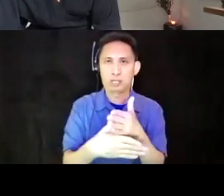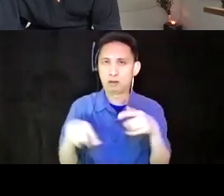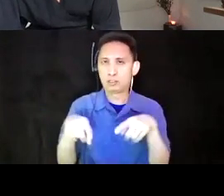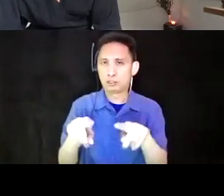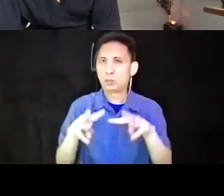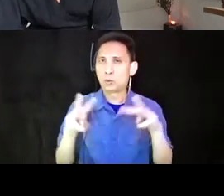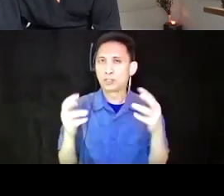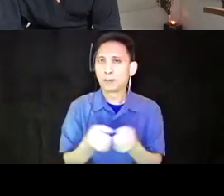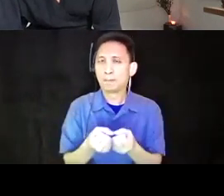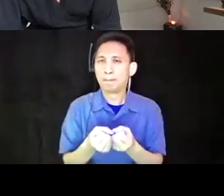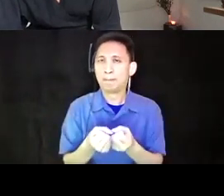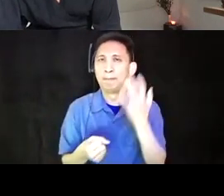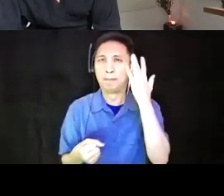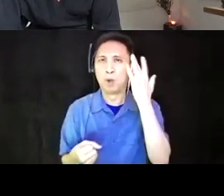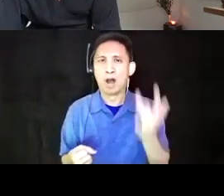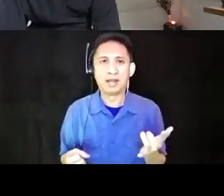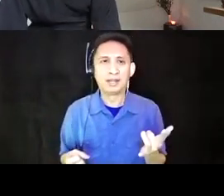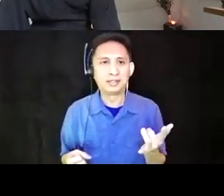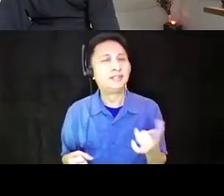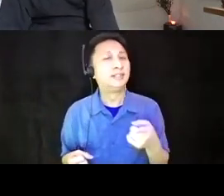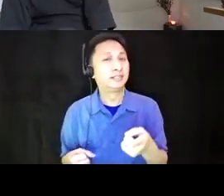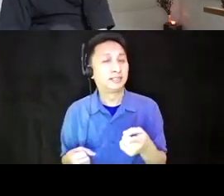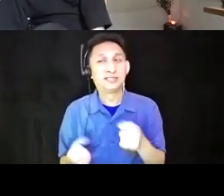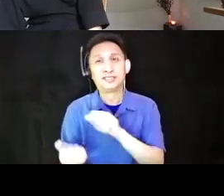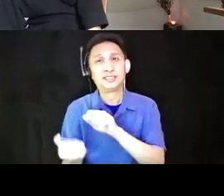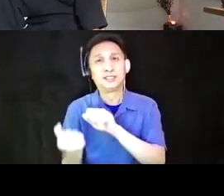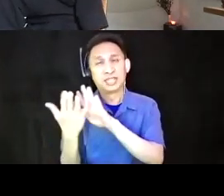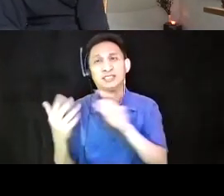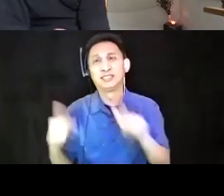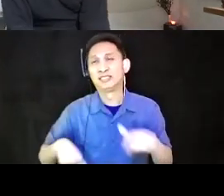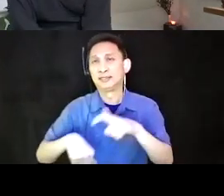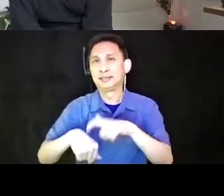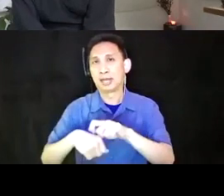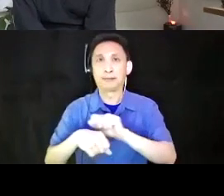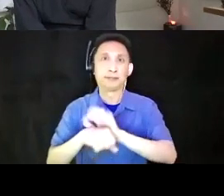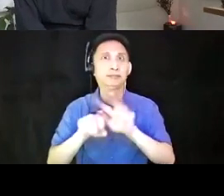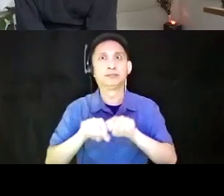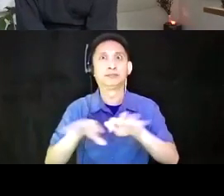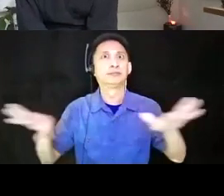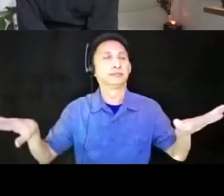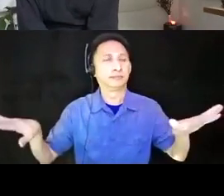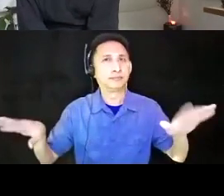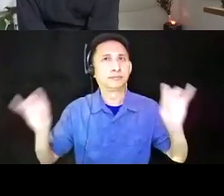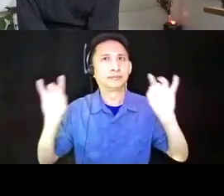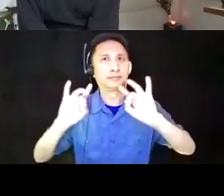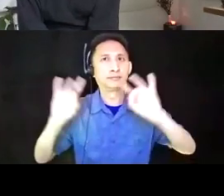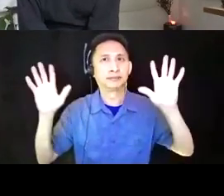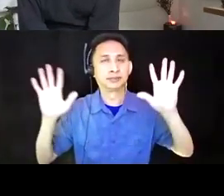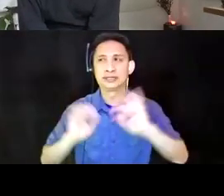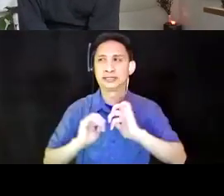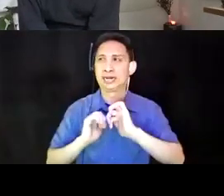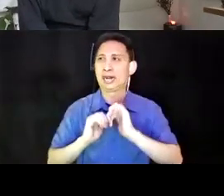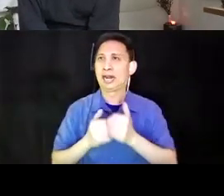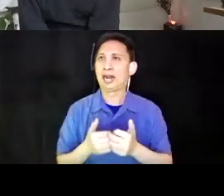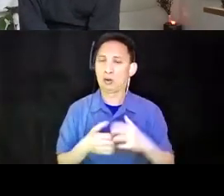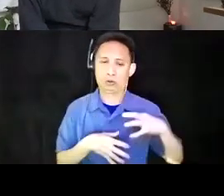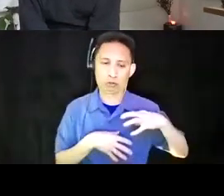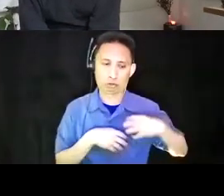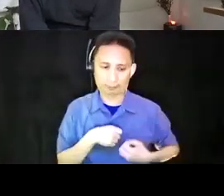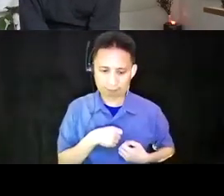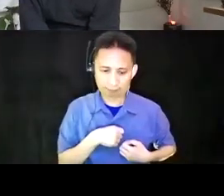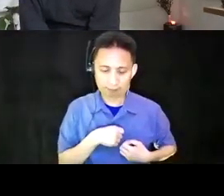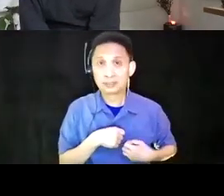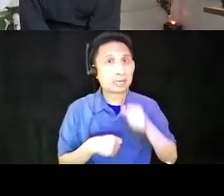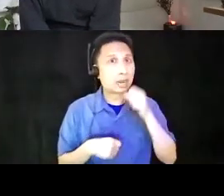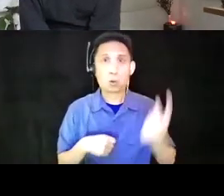especially, addressing in a time of an intense pandemic, how this is not something that impacts you only